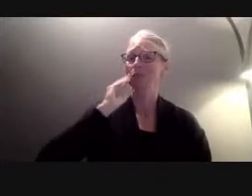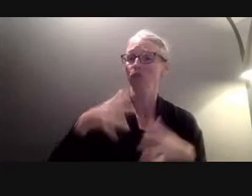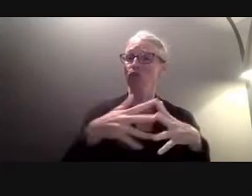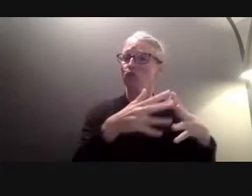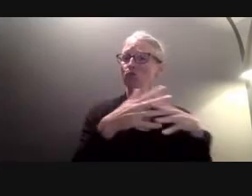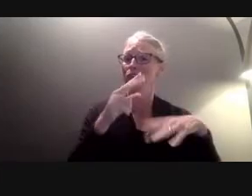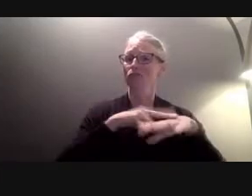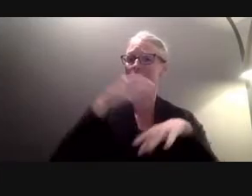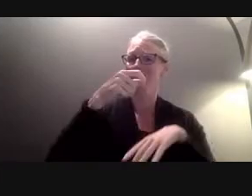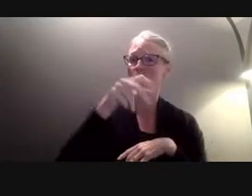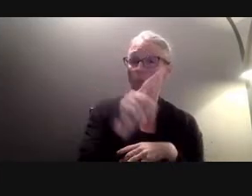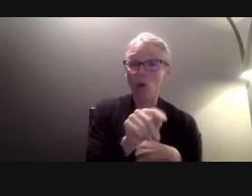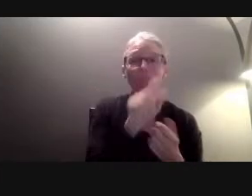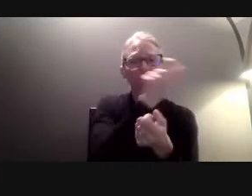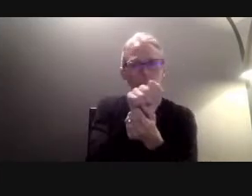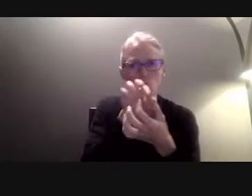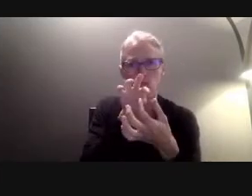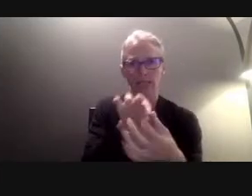accessibility.